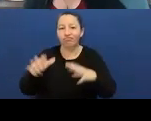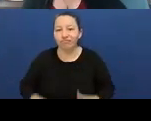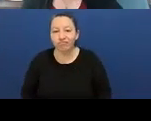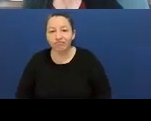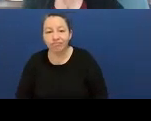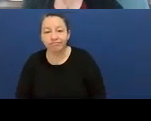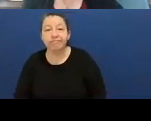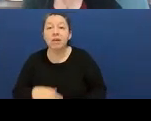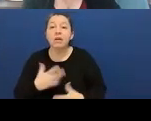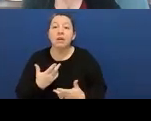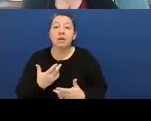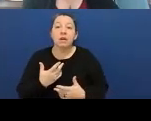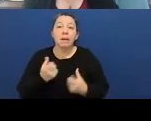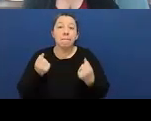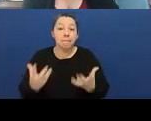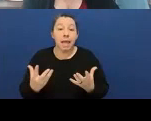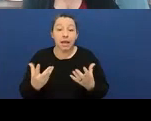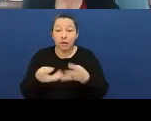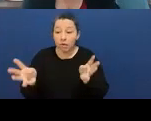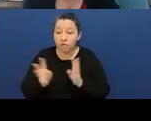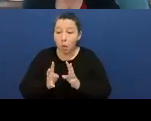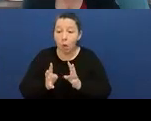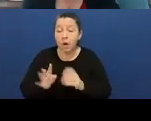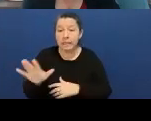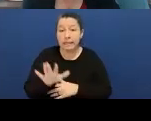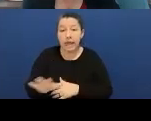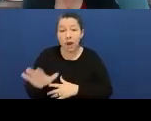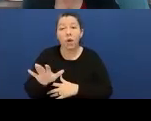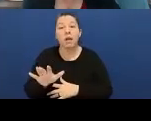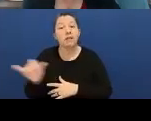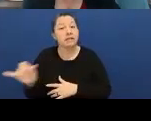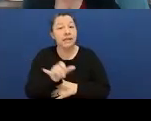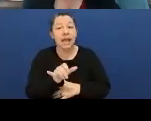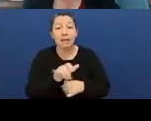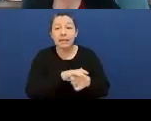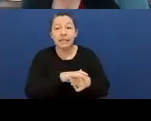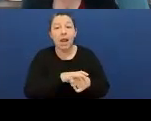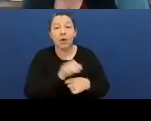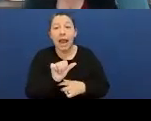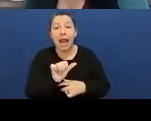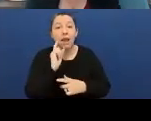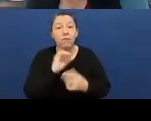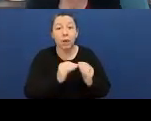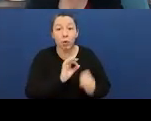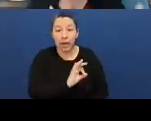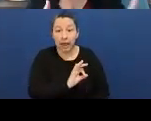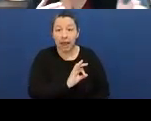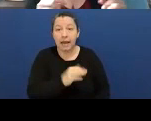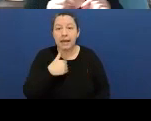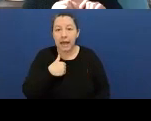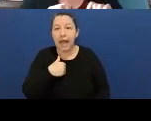Plus, many of these forts in Lower Nubia, as well as Area A and Site 9, have a path